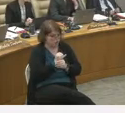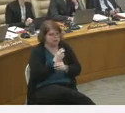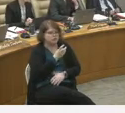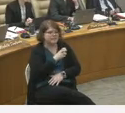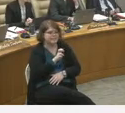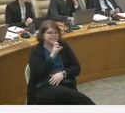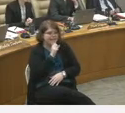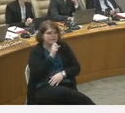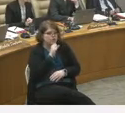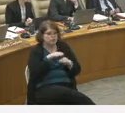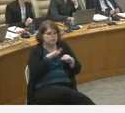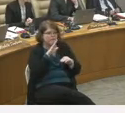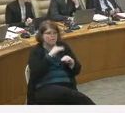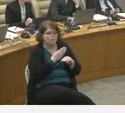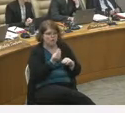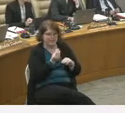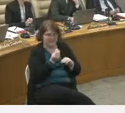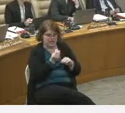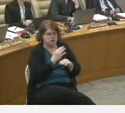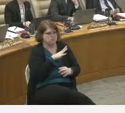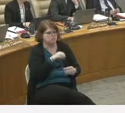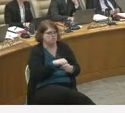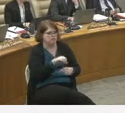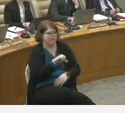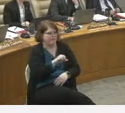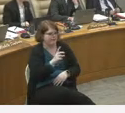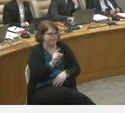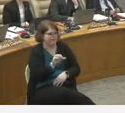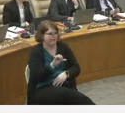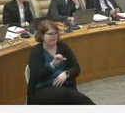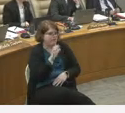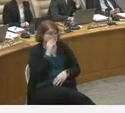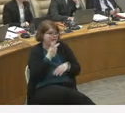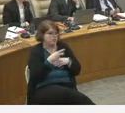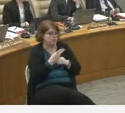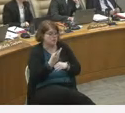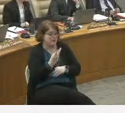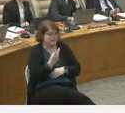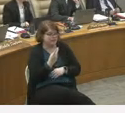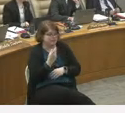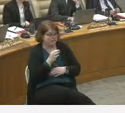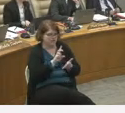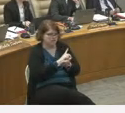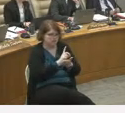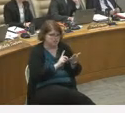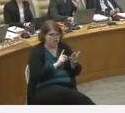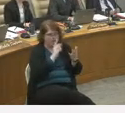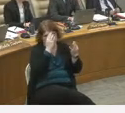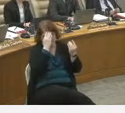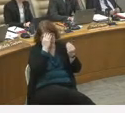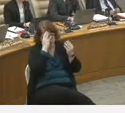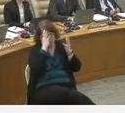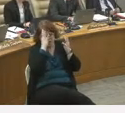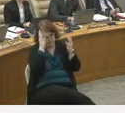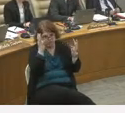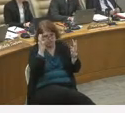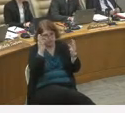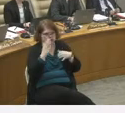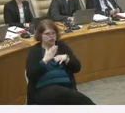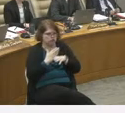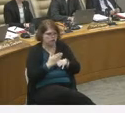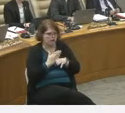age basically 14 and up to be a part of this day it'll be two two days of design thinking inventing